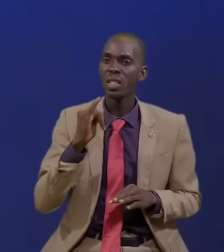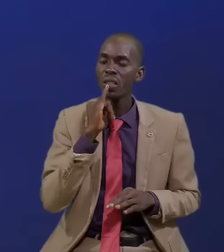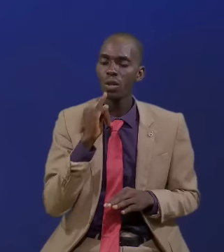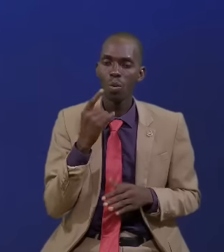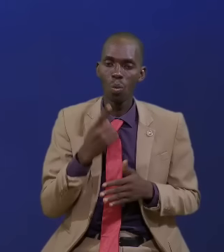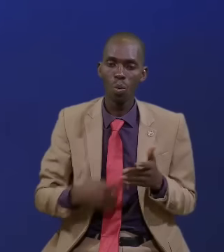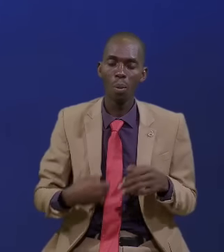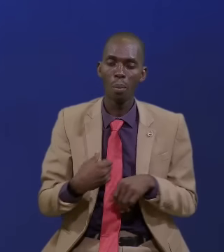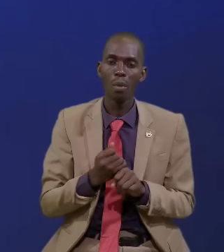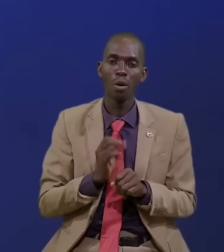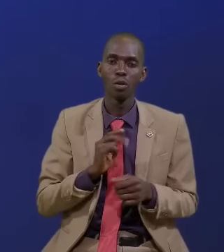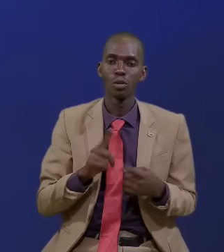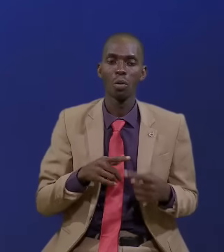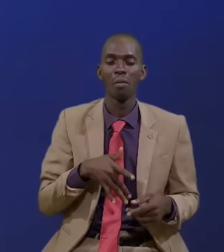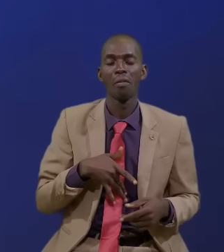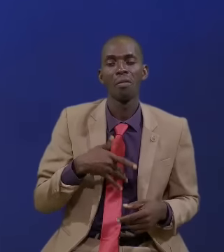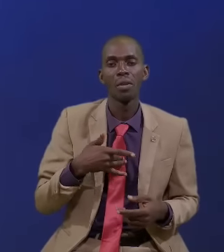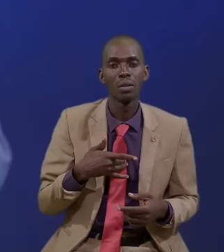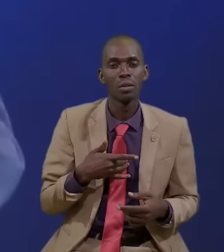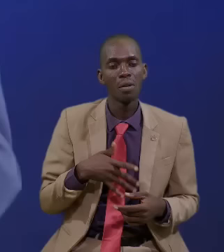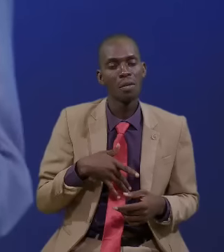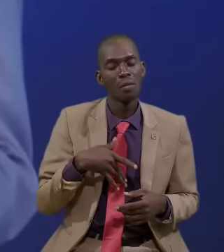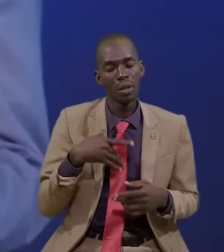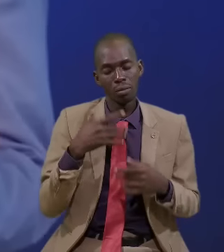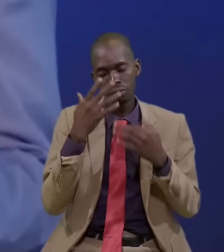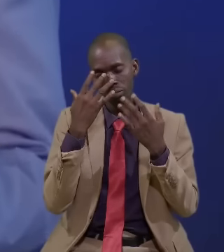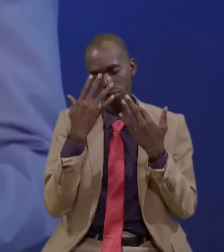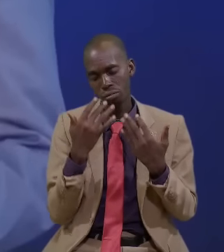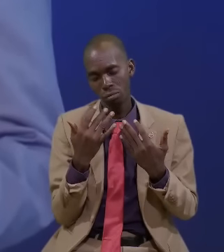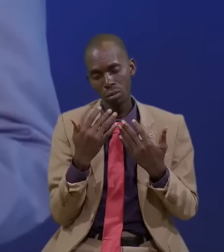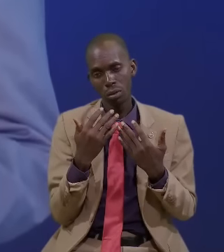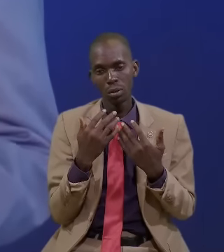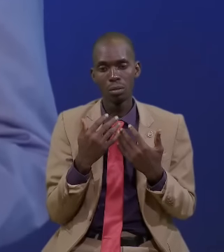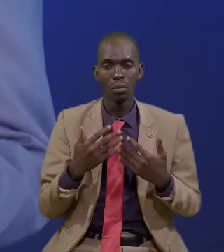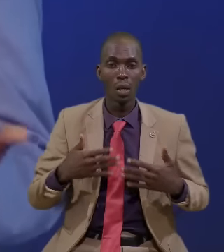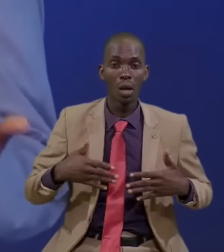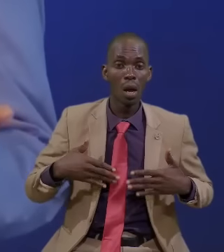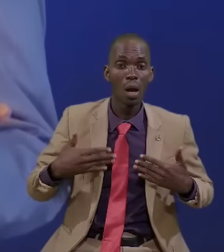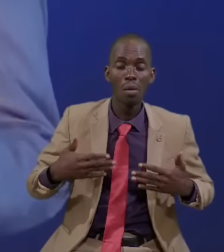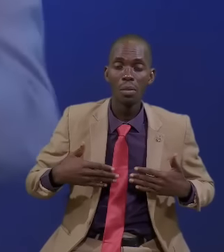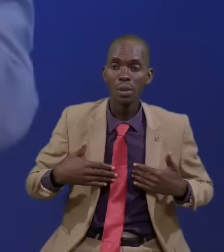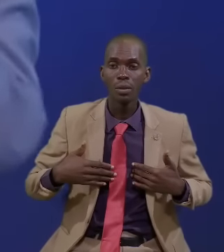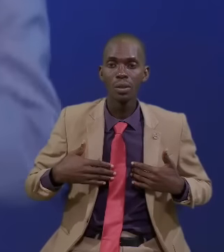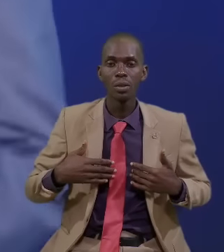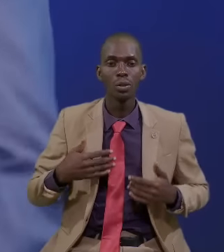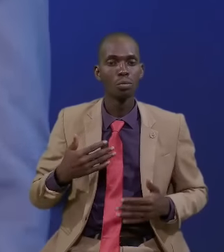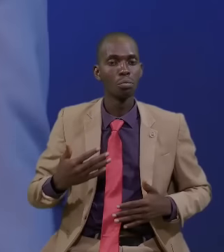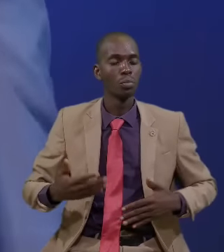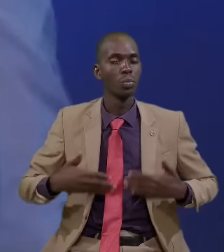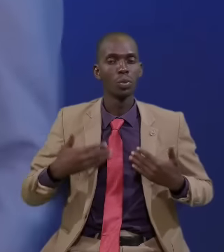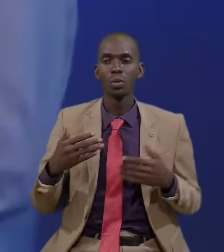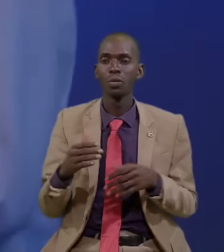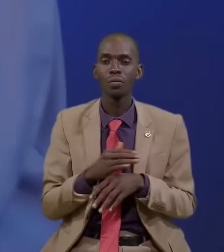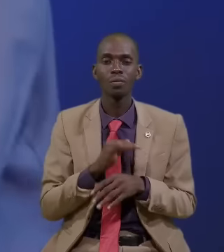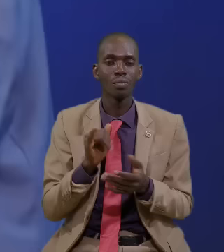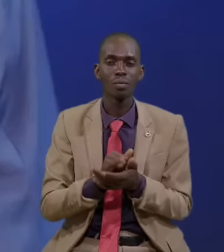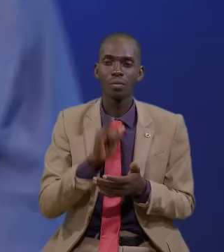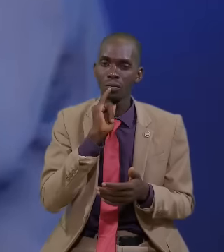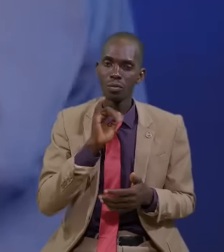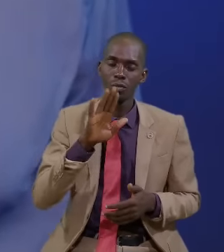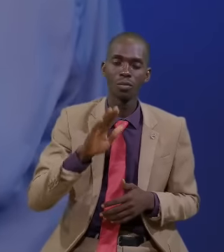sad, sorrowful, glad, happy, joyful. That's your soul. That's what